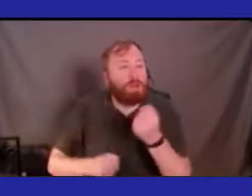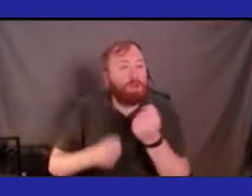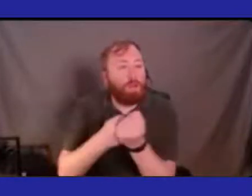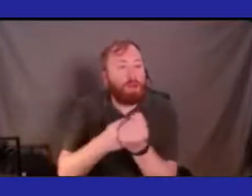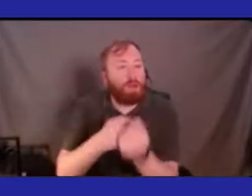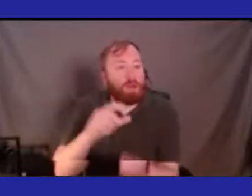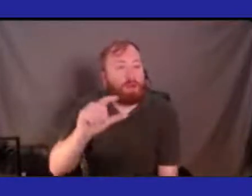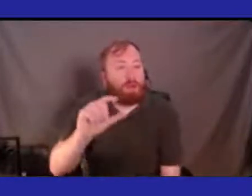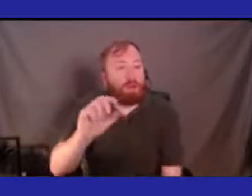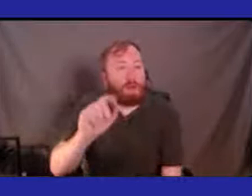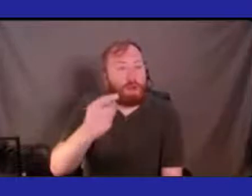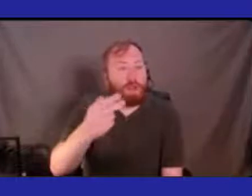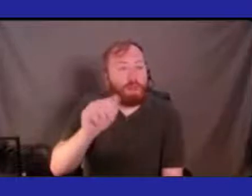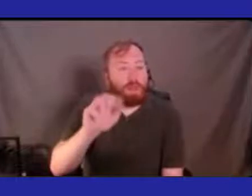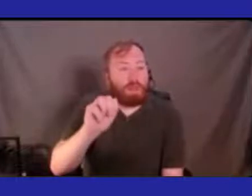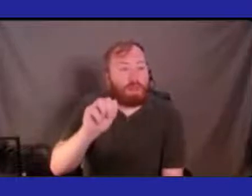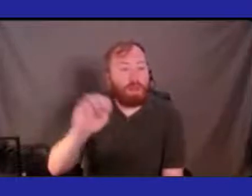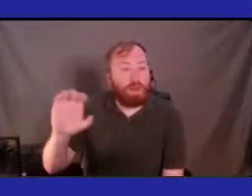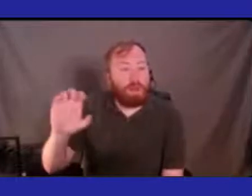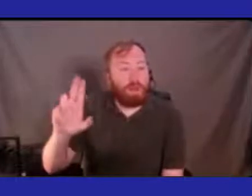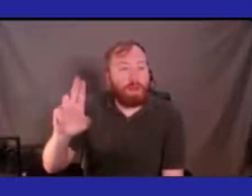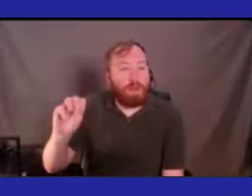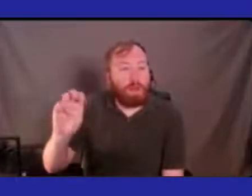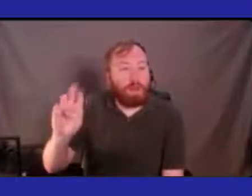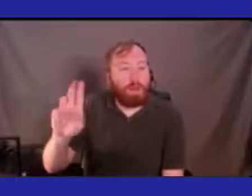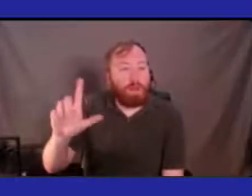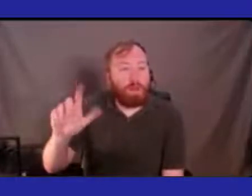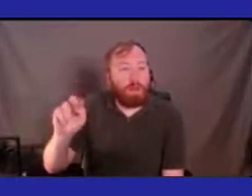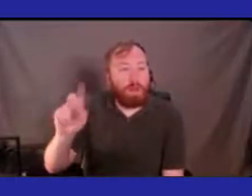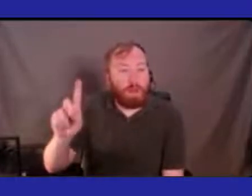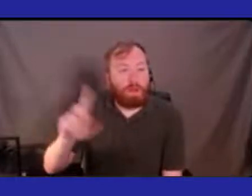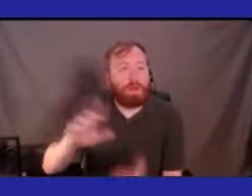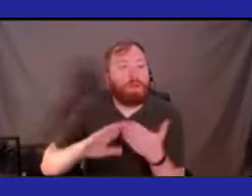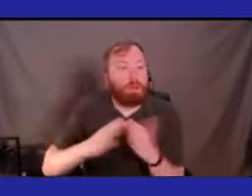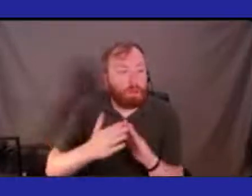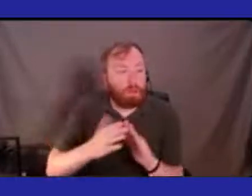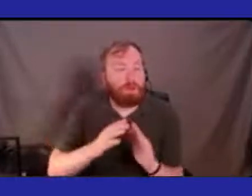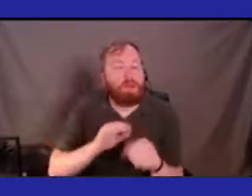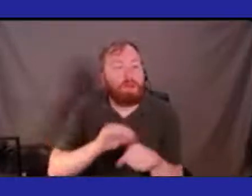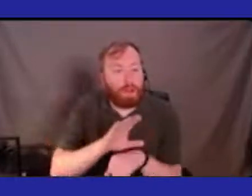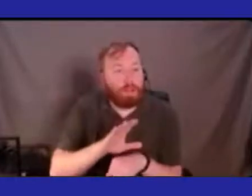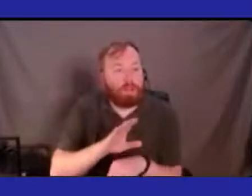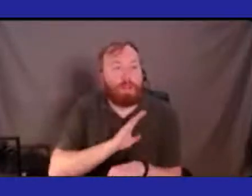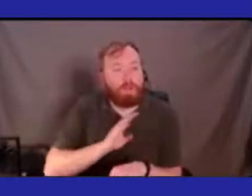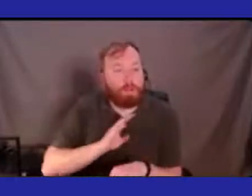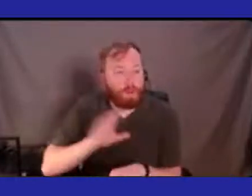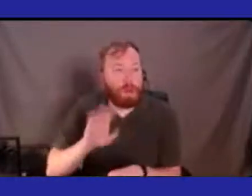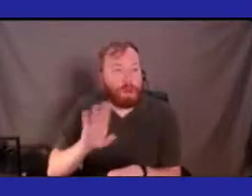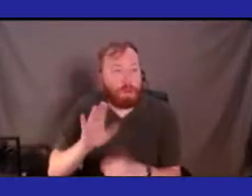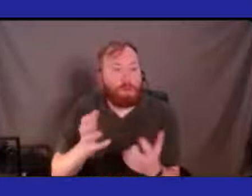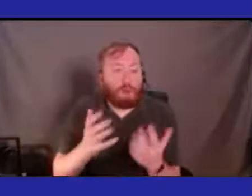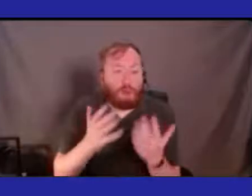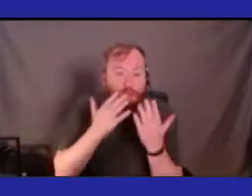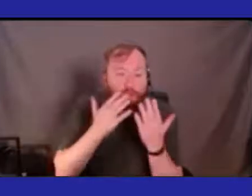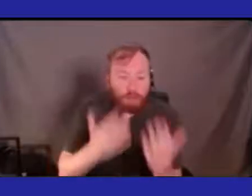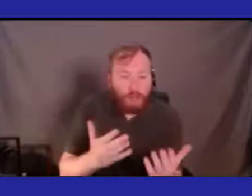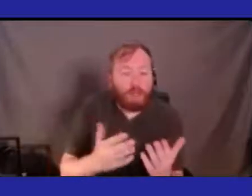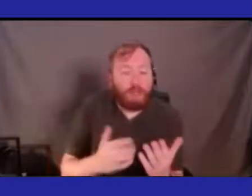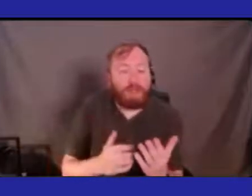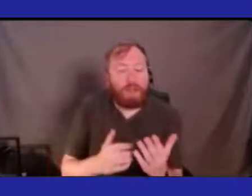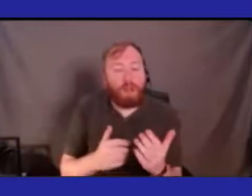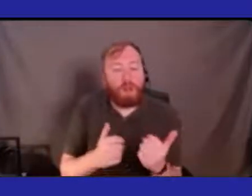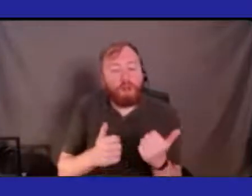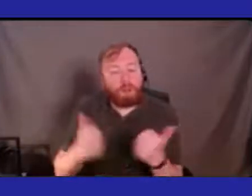Cumberland. The Community Advisory Board would also like to thank Ms. Clark, Senior Director, Mr.